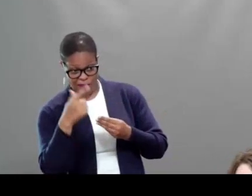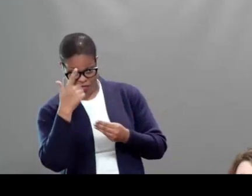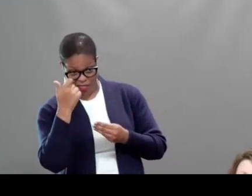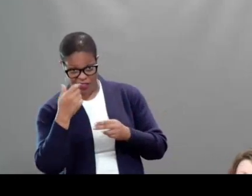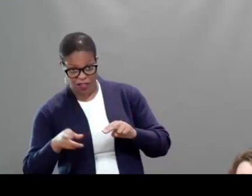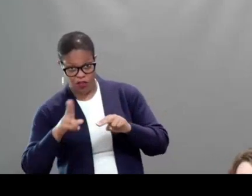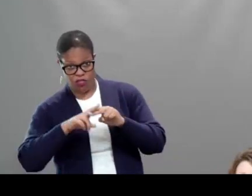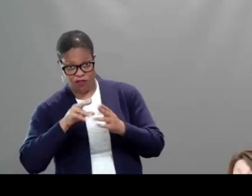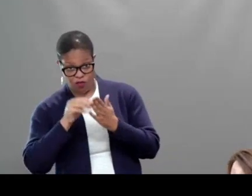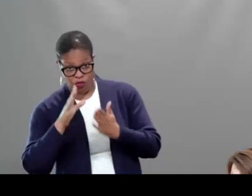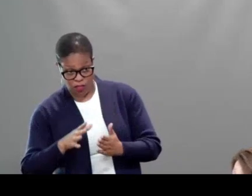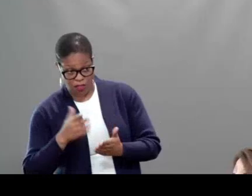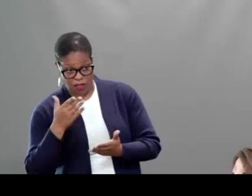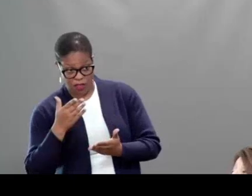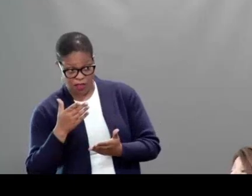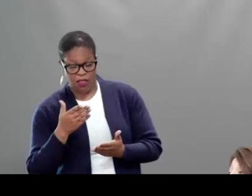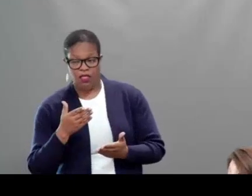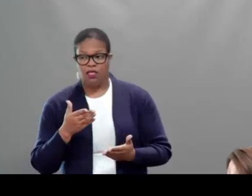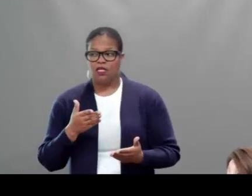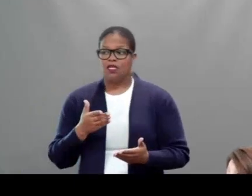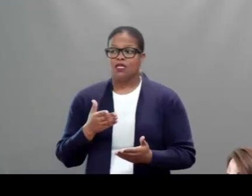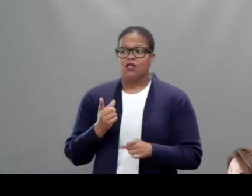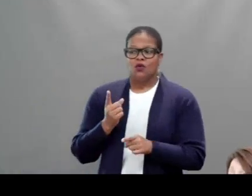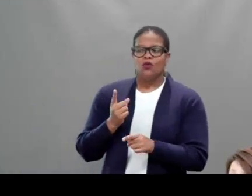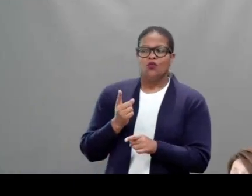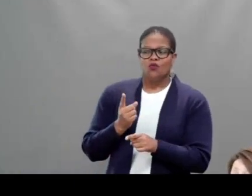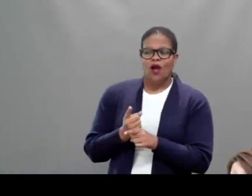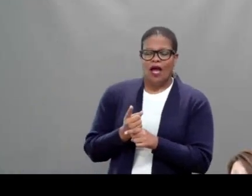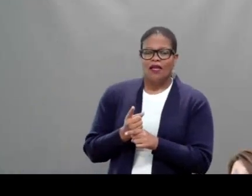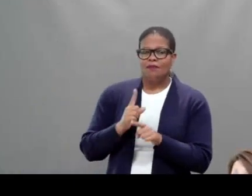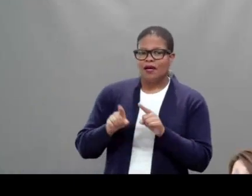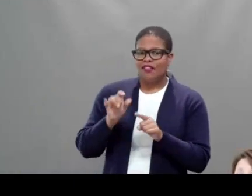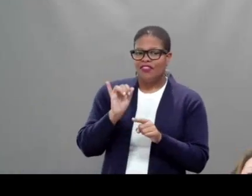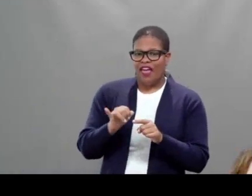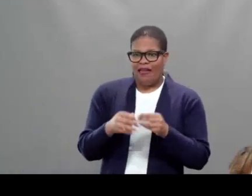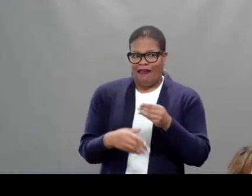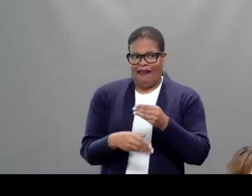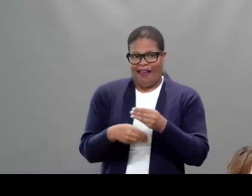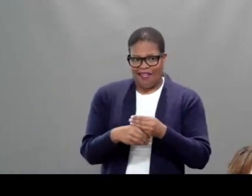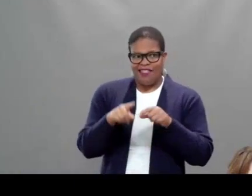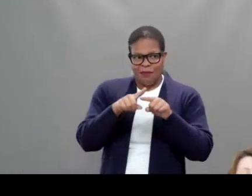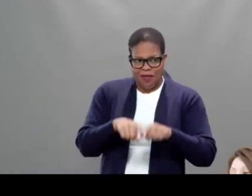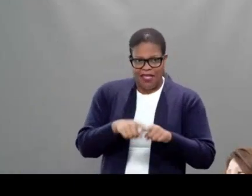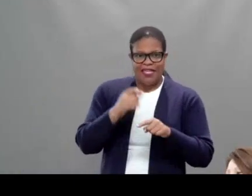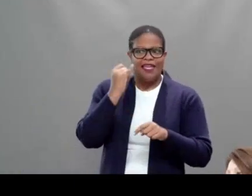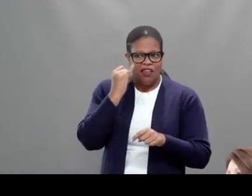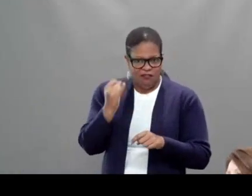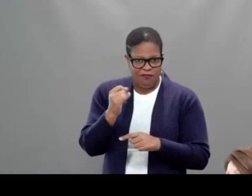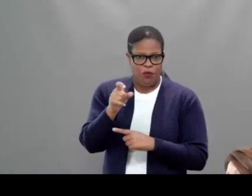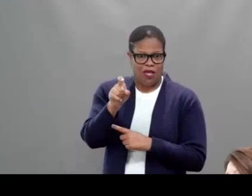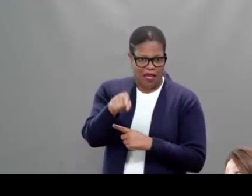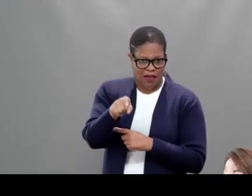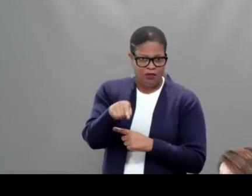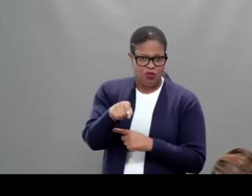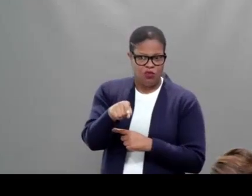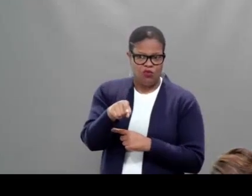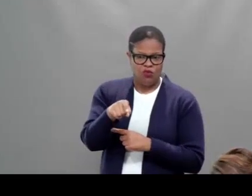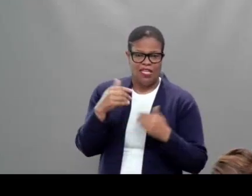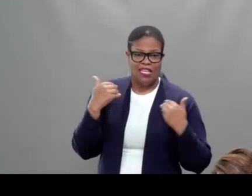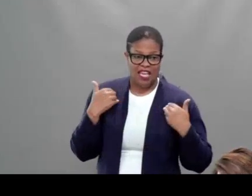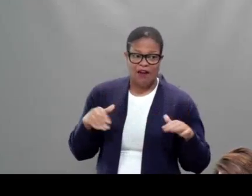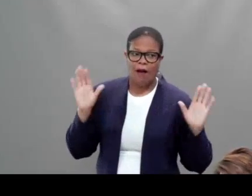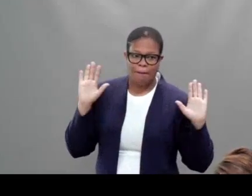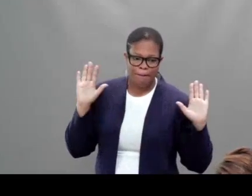of the increase in students, potentially. Right, and that's dependent upon if we have to give